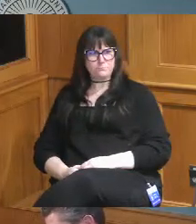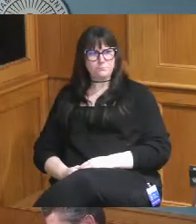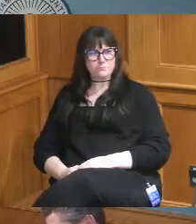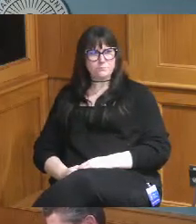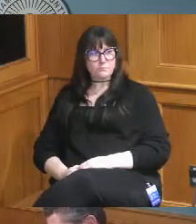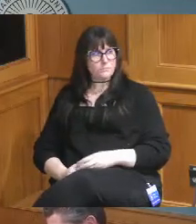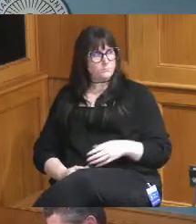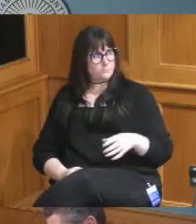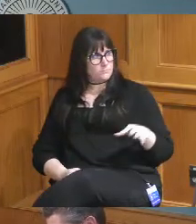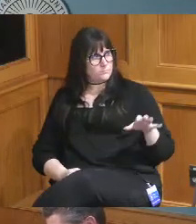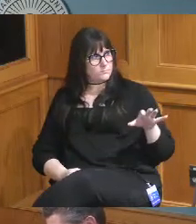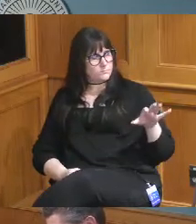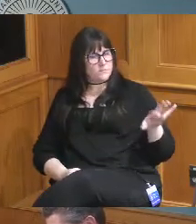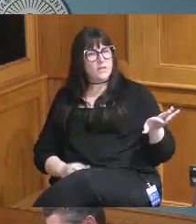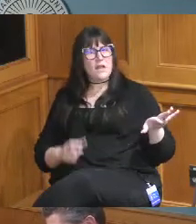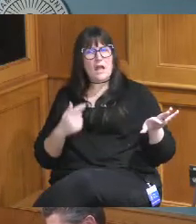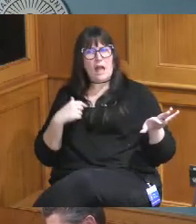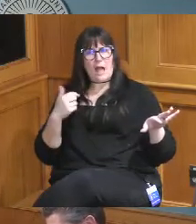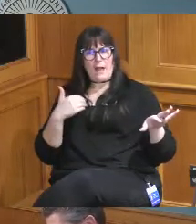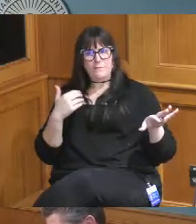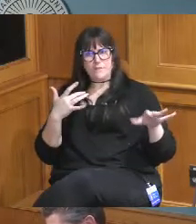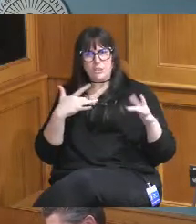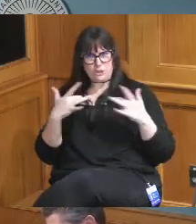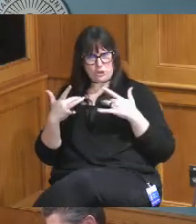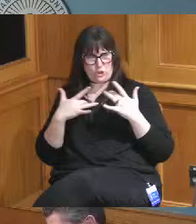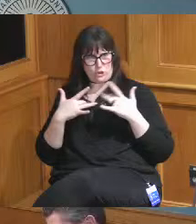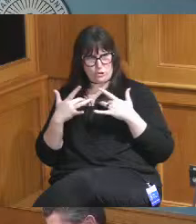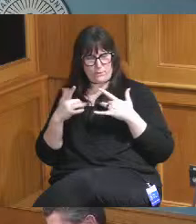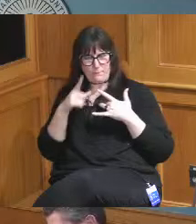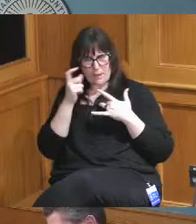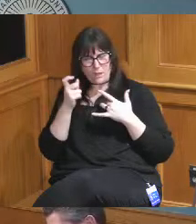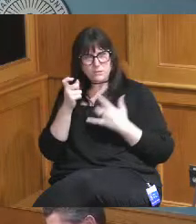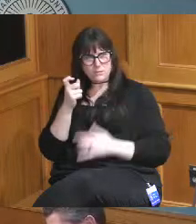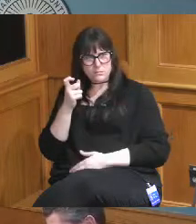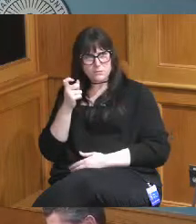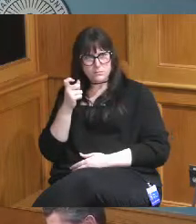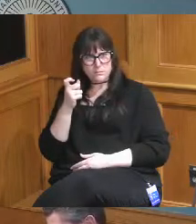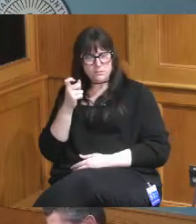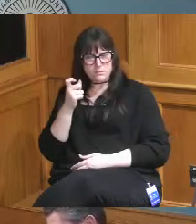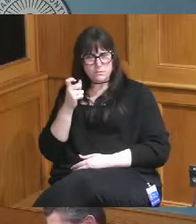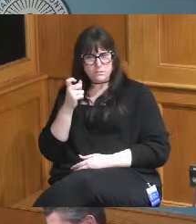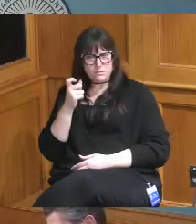Can I? Yeah, I have some concern because